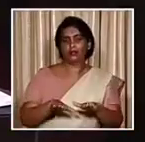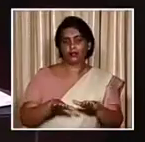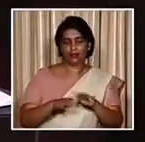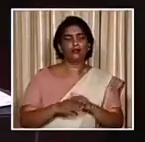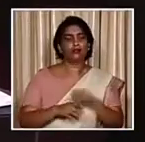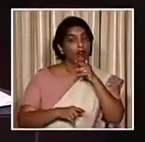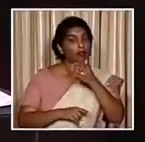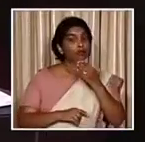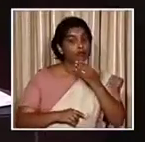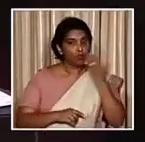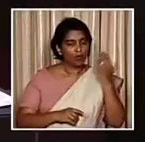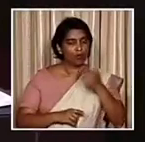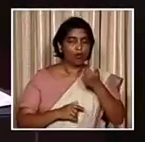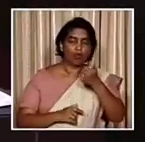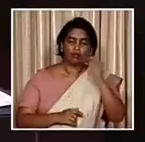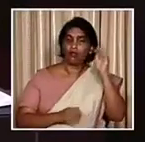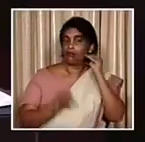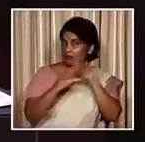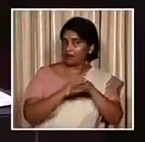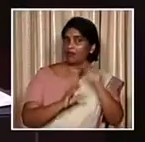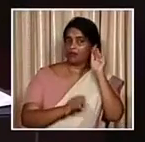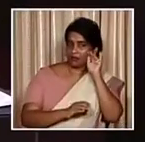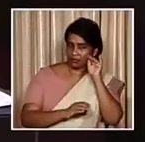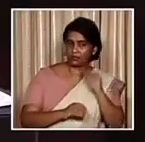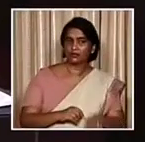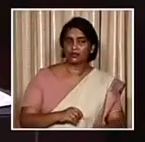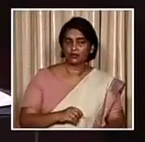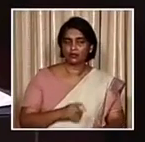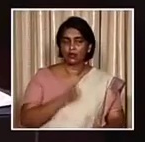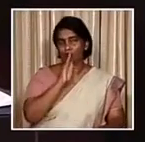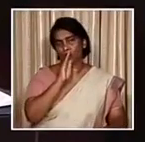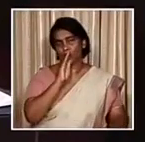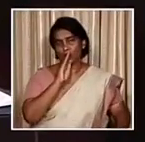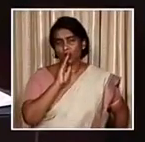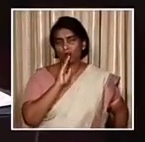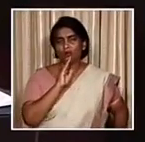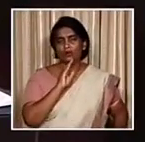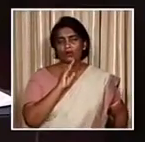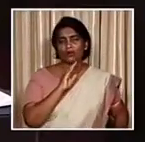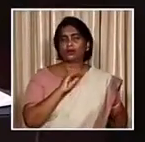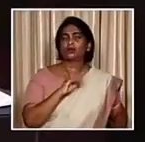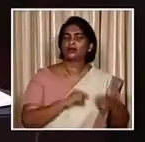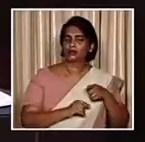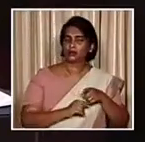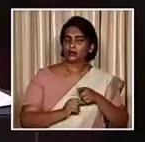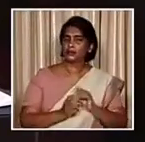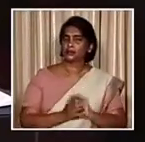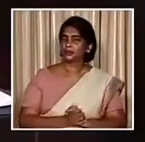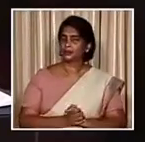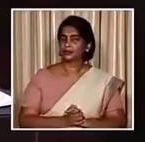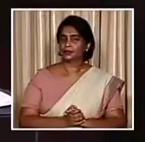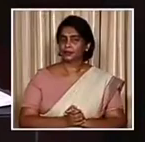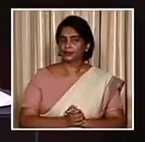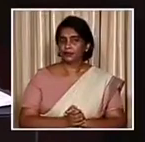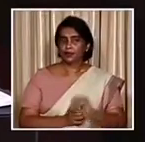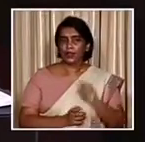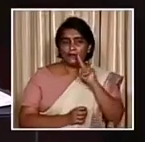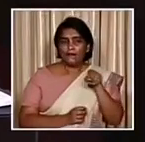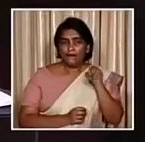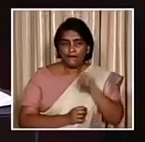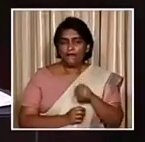not these bogus representatives of his who were anti-IMF. Yes. They were the people who are talking